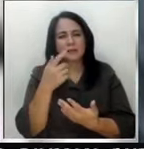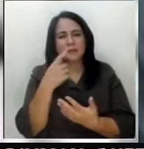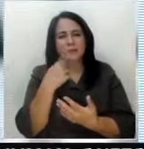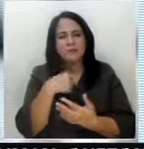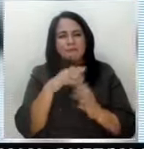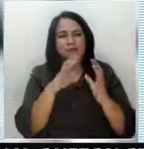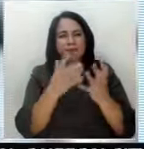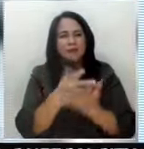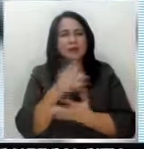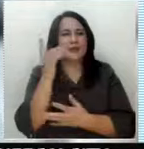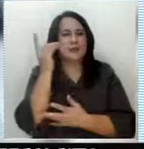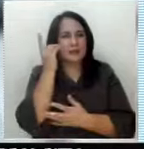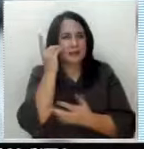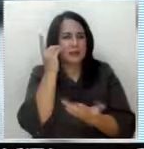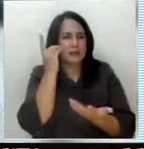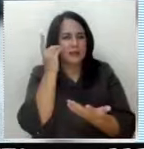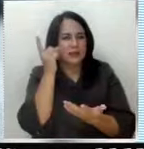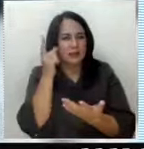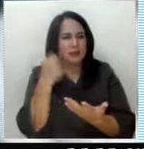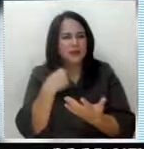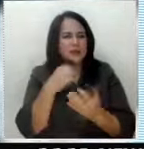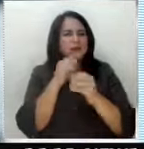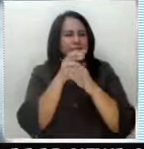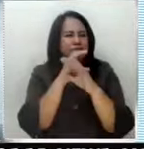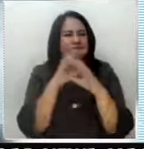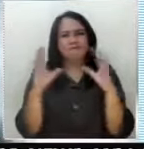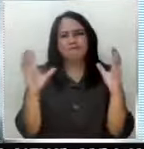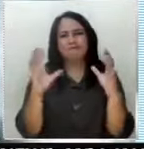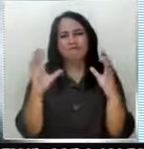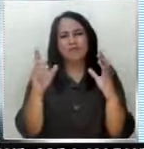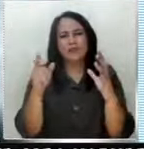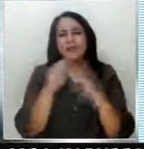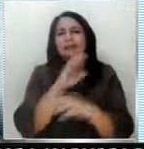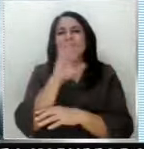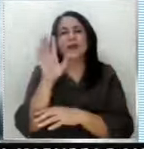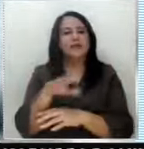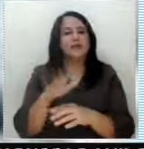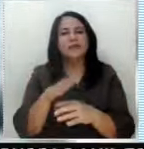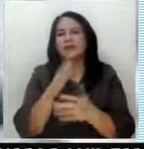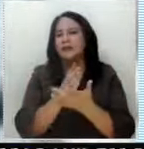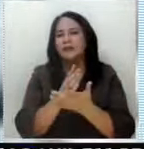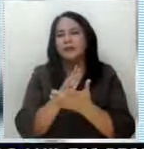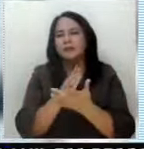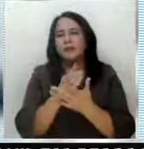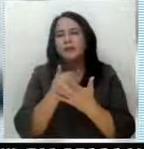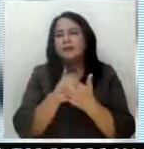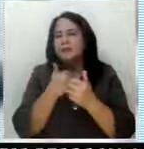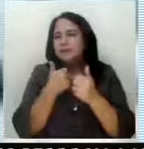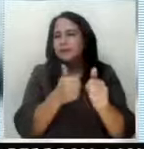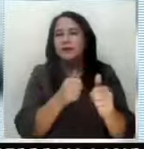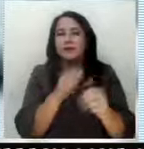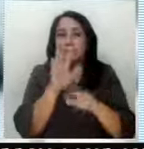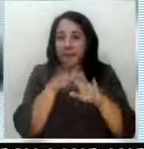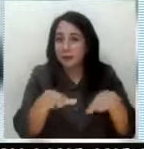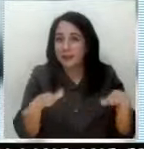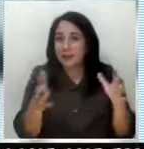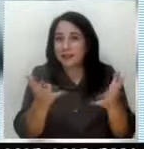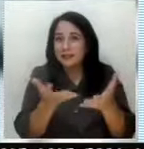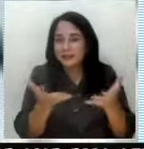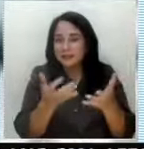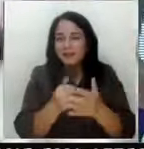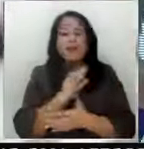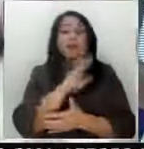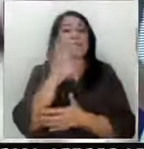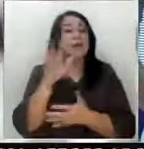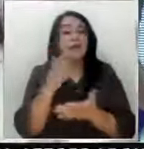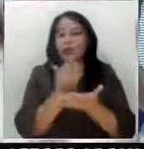Licaco. I think I just had a dream and never stopped chasing it. So sa mga bata dito, never stop chasing